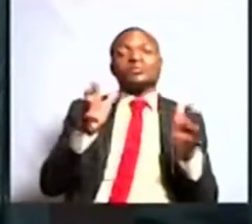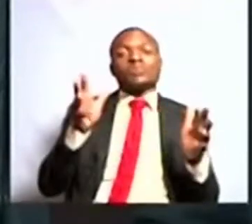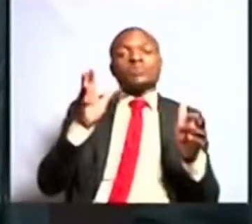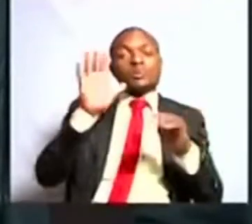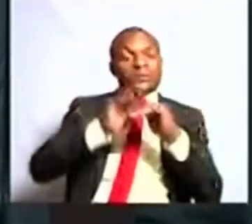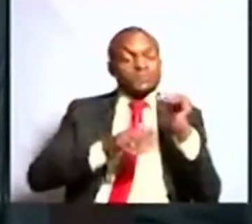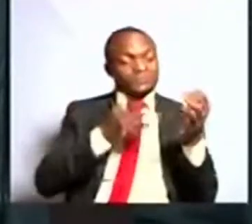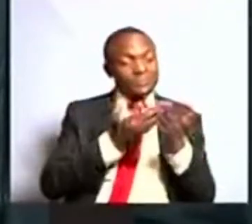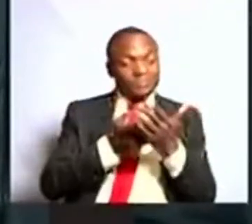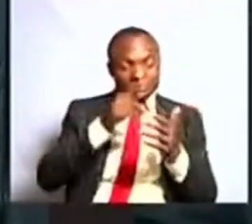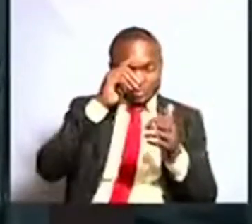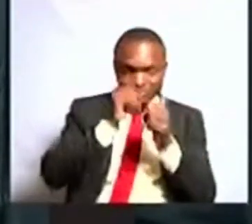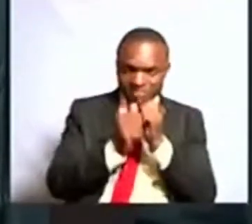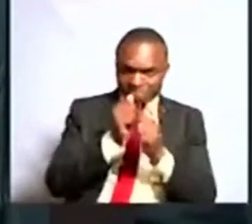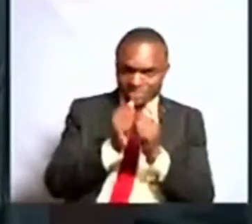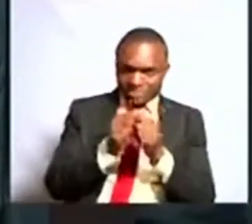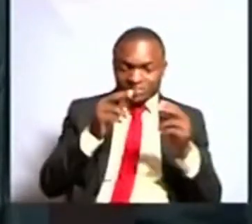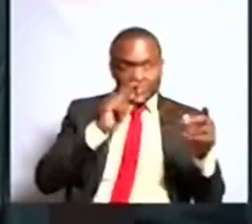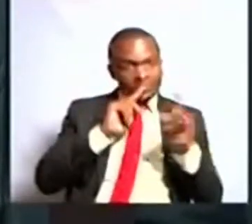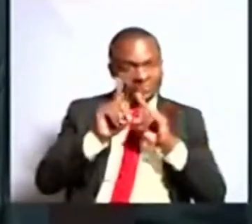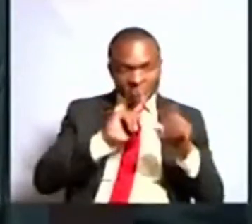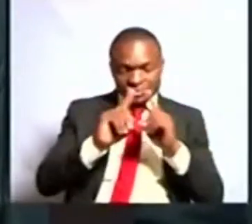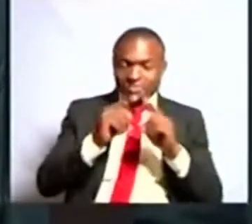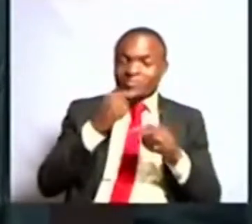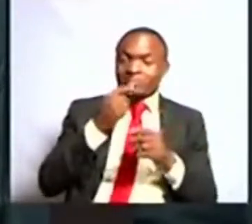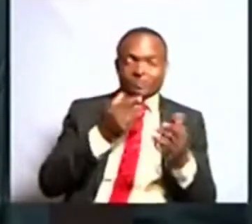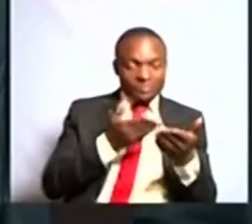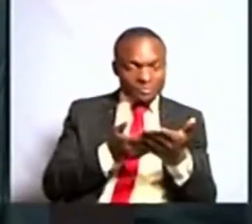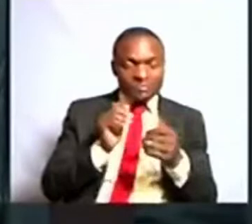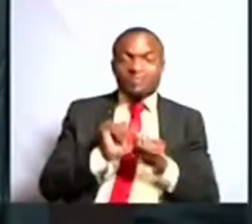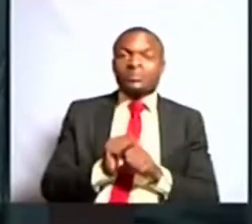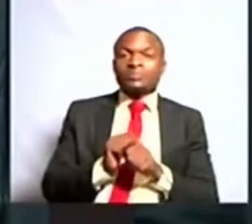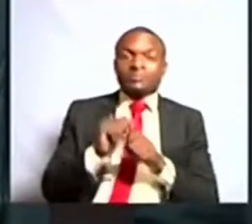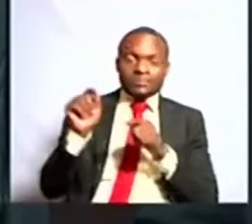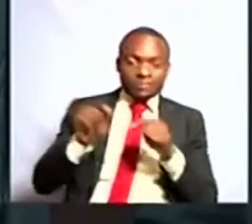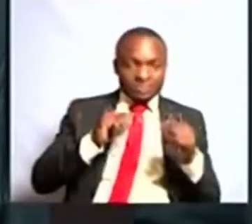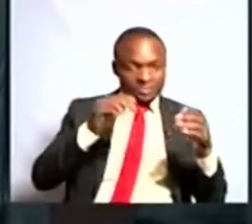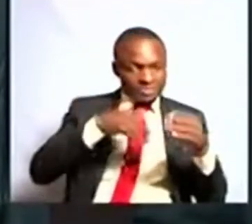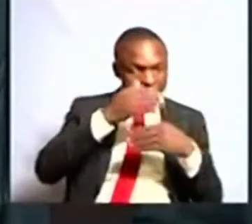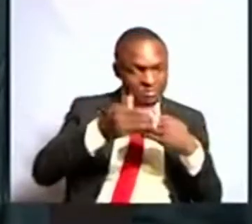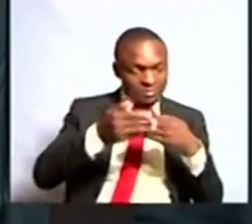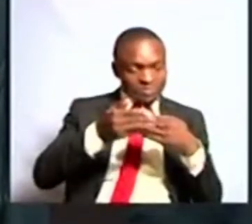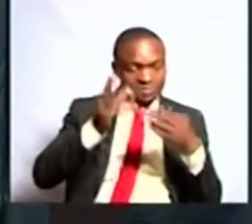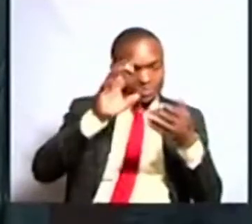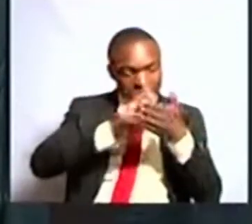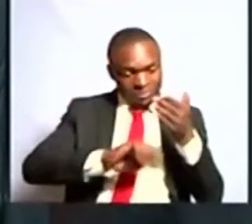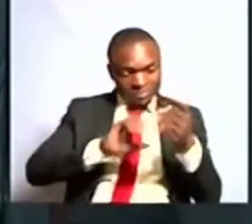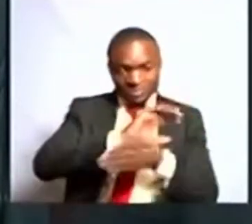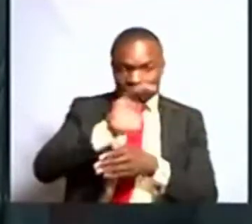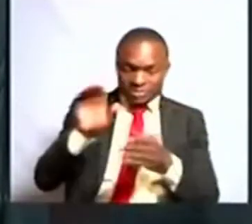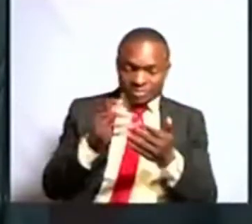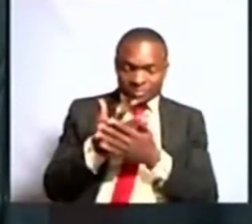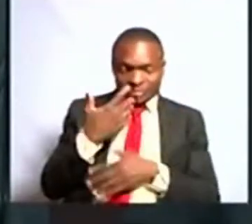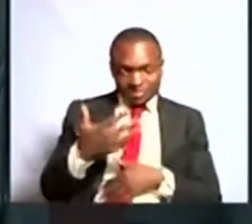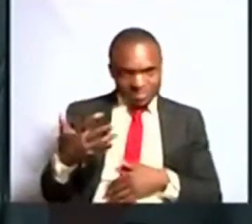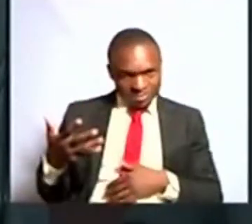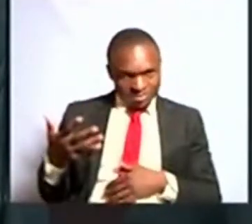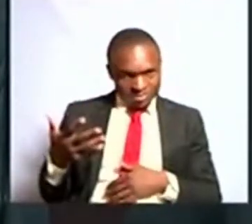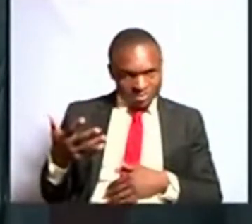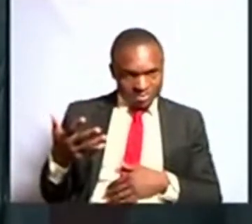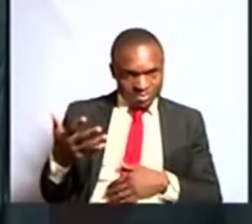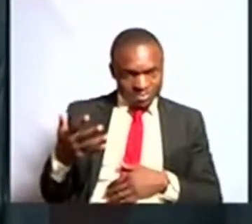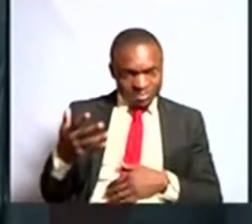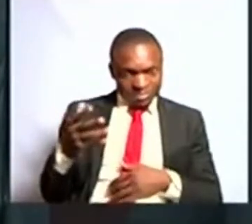this, but because of the interaction with them and also saying this, we came up with that. We removed everything which was